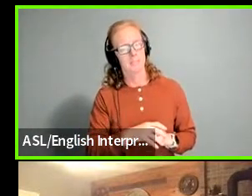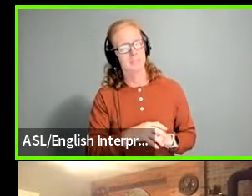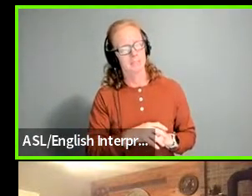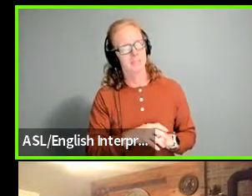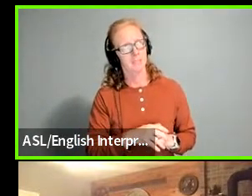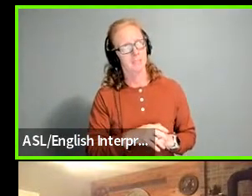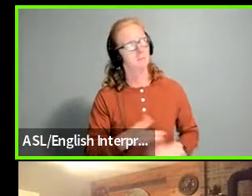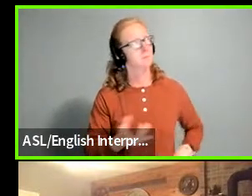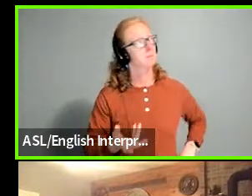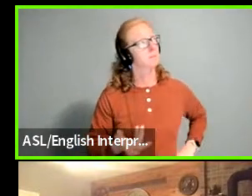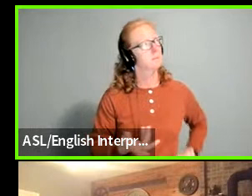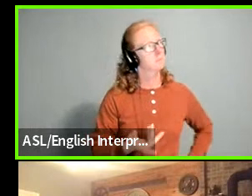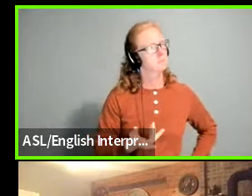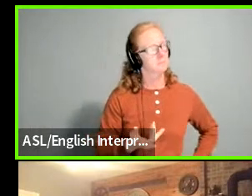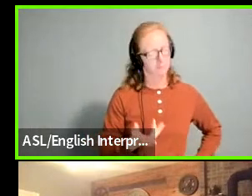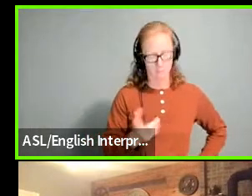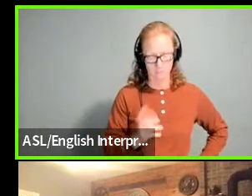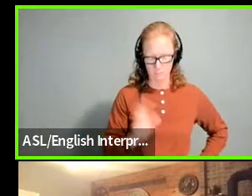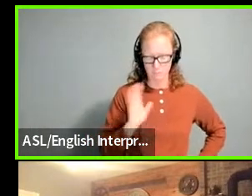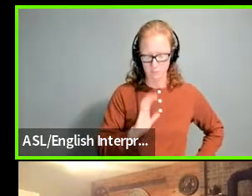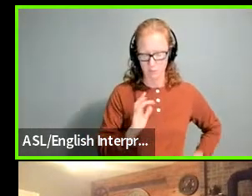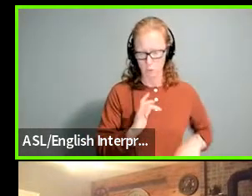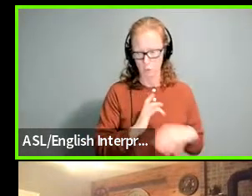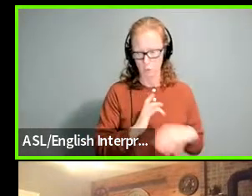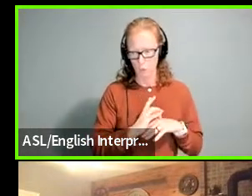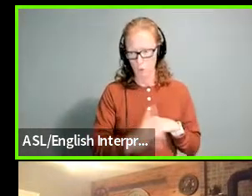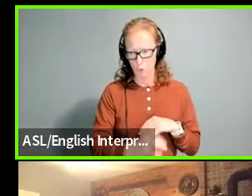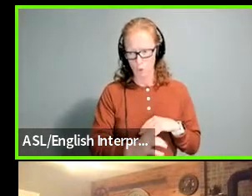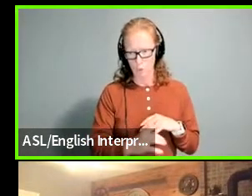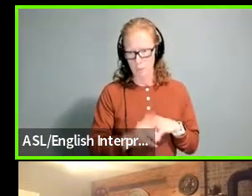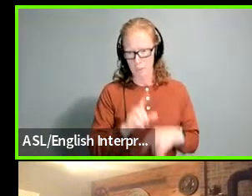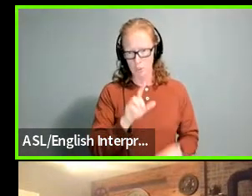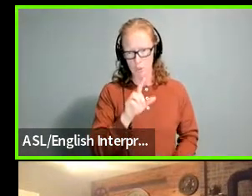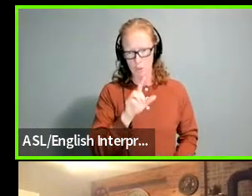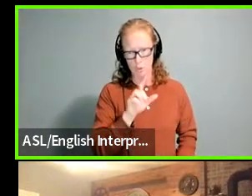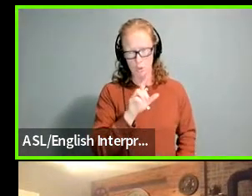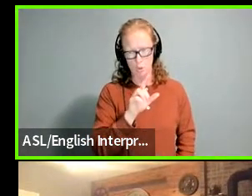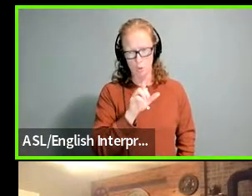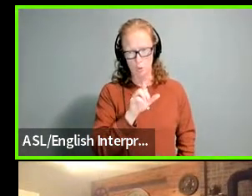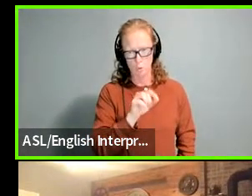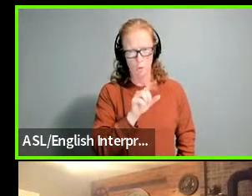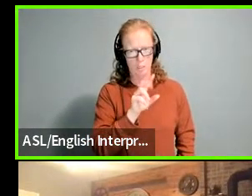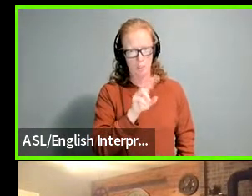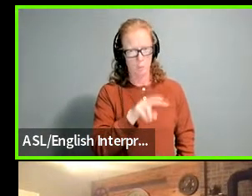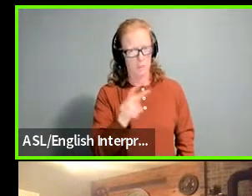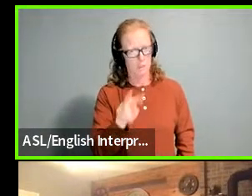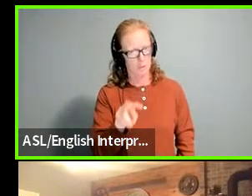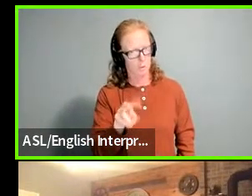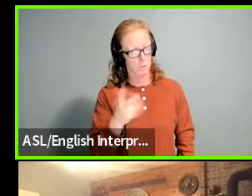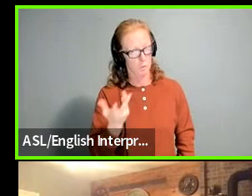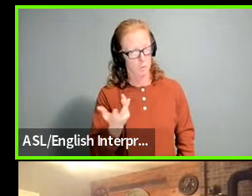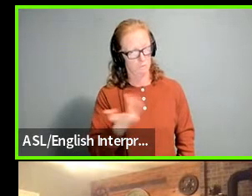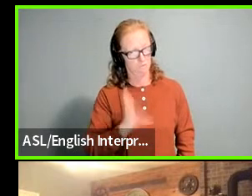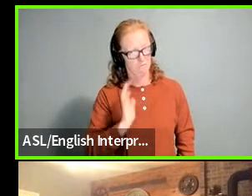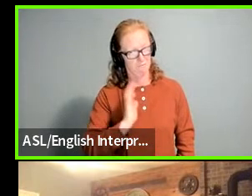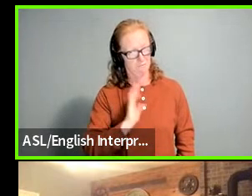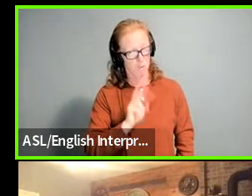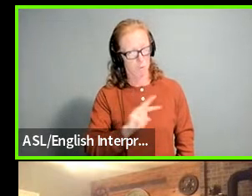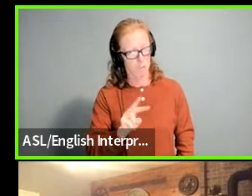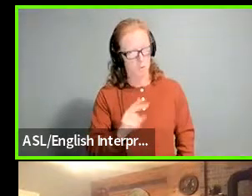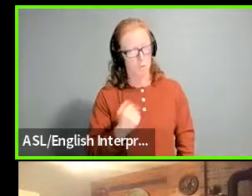back, I want to say it was early in 2022. And we're hoping